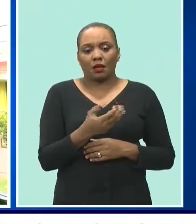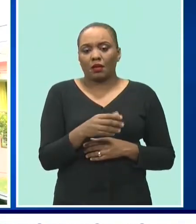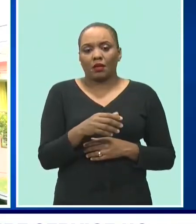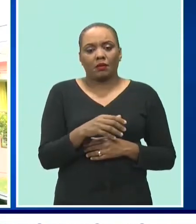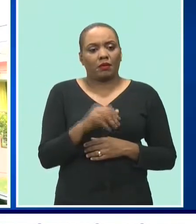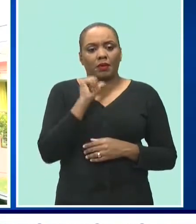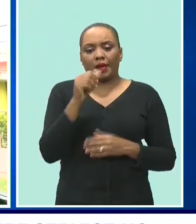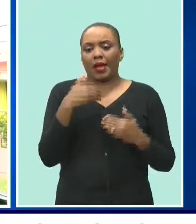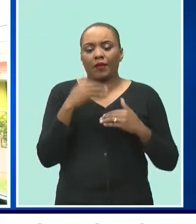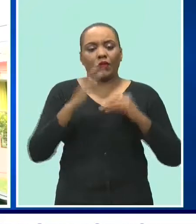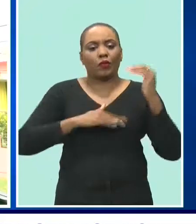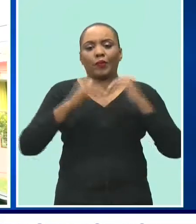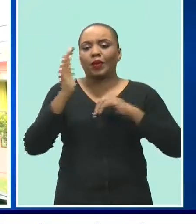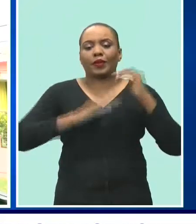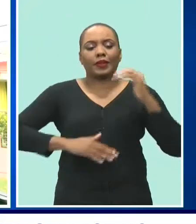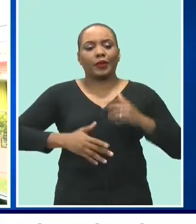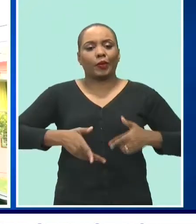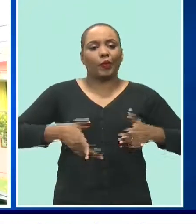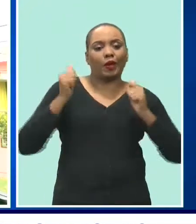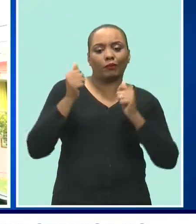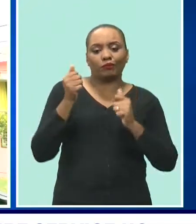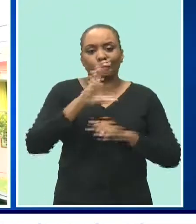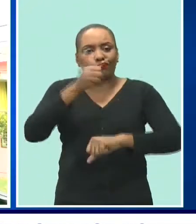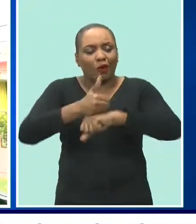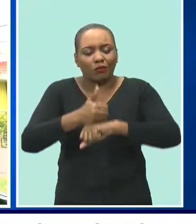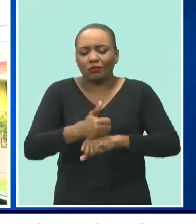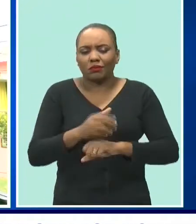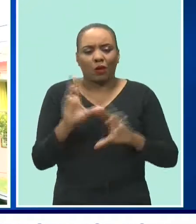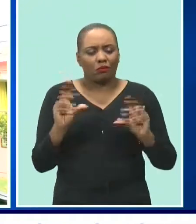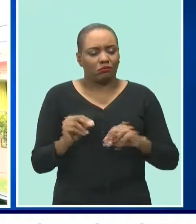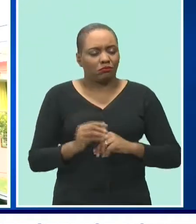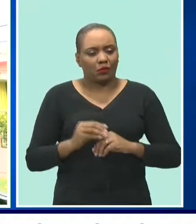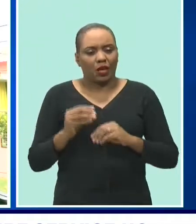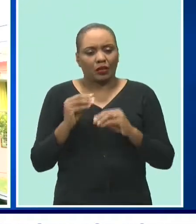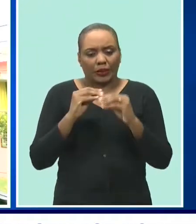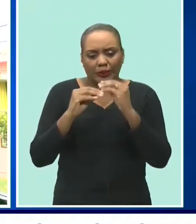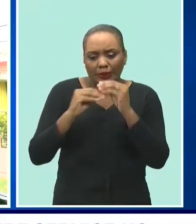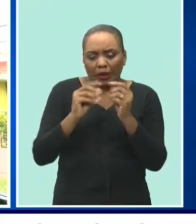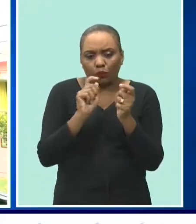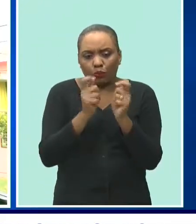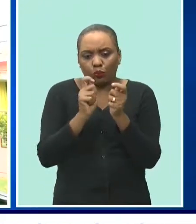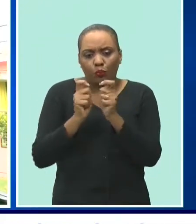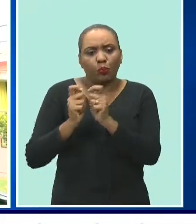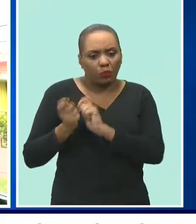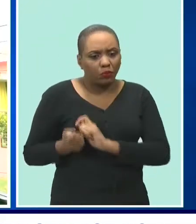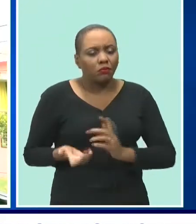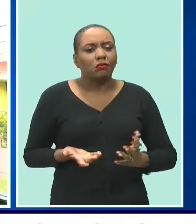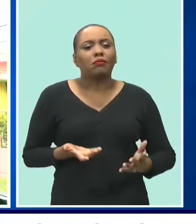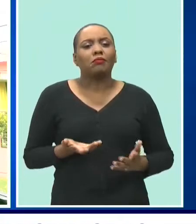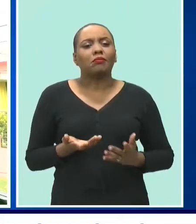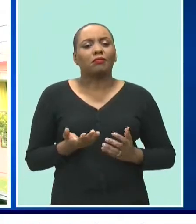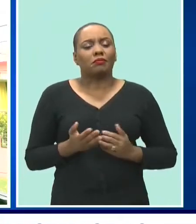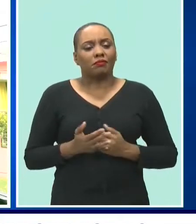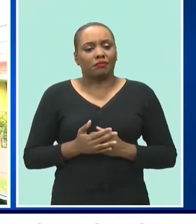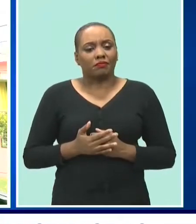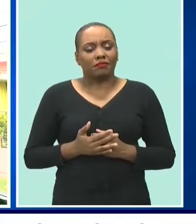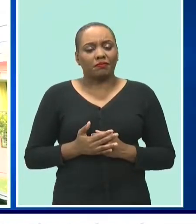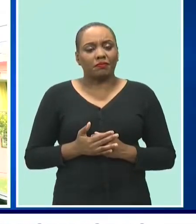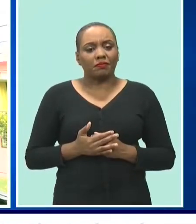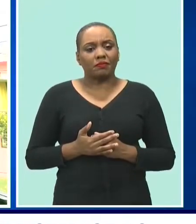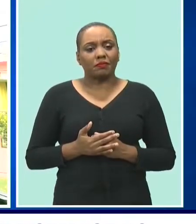waiting to be a temporary fire station in Barbados. So some work has to be done on that building.